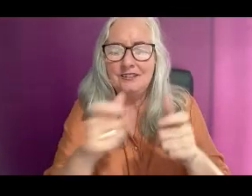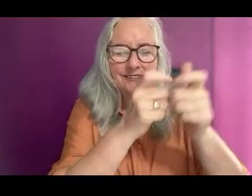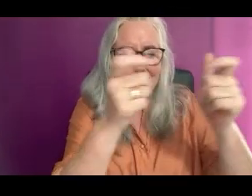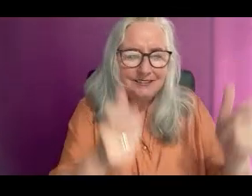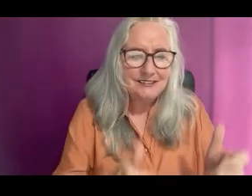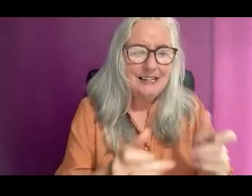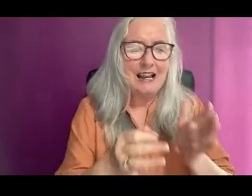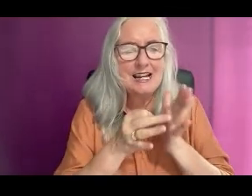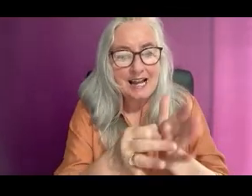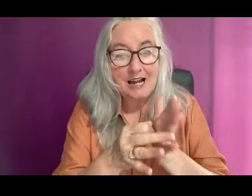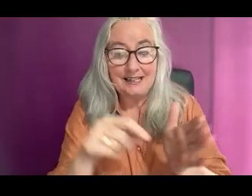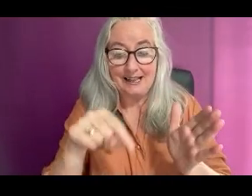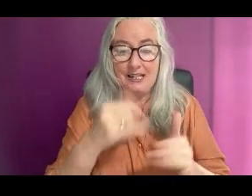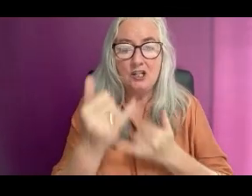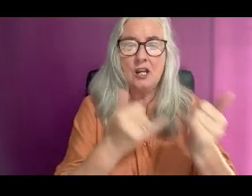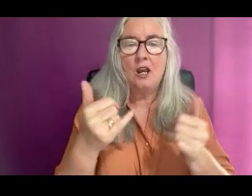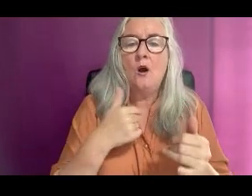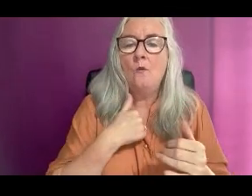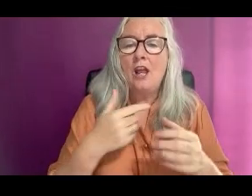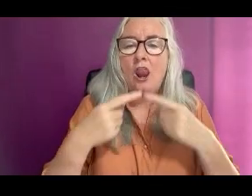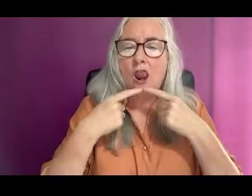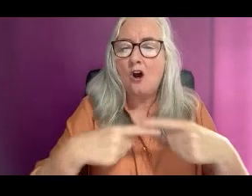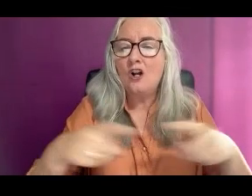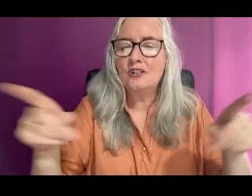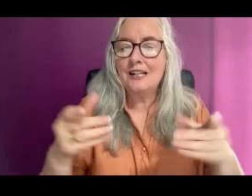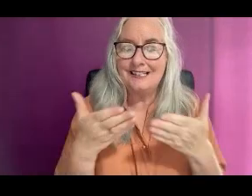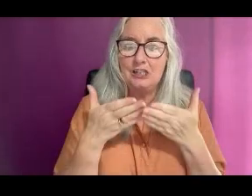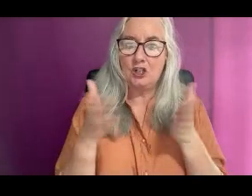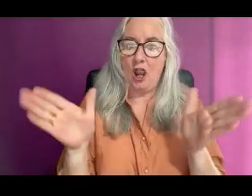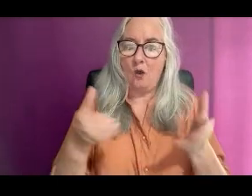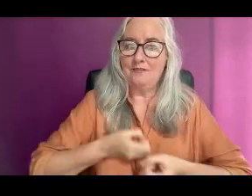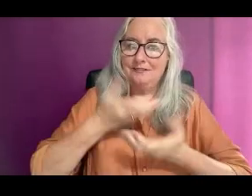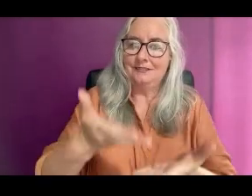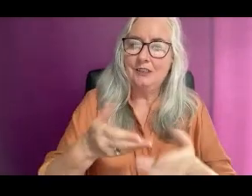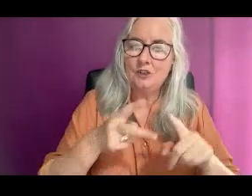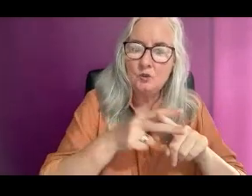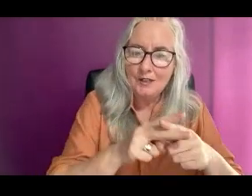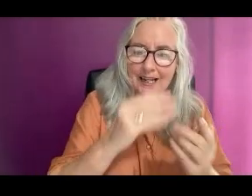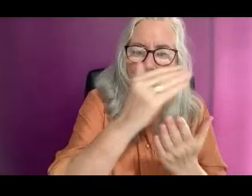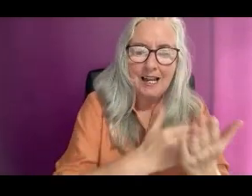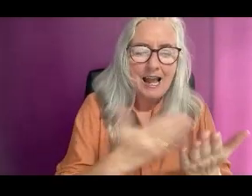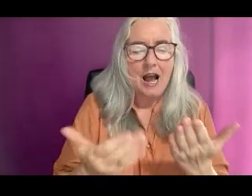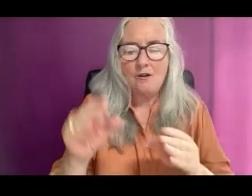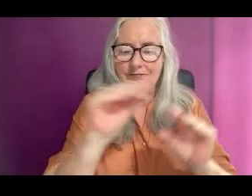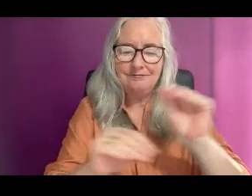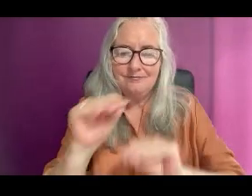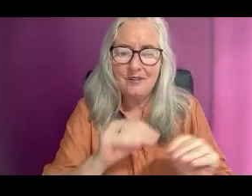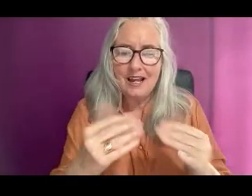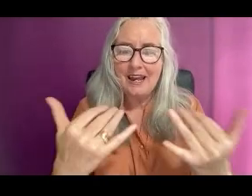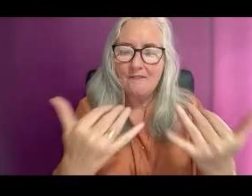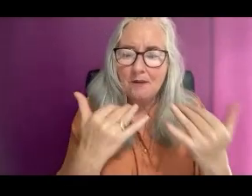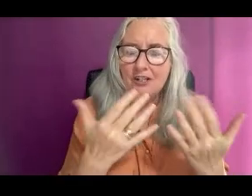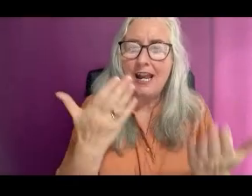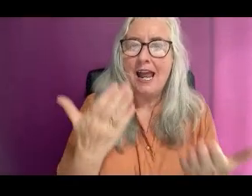this year, we launched our disclosure toolkit, which is really interesting around how to gather information and how to create